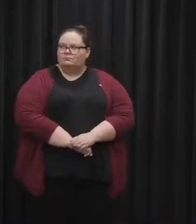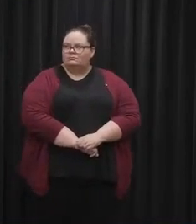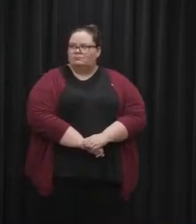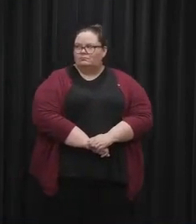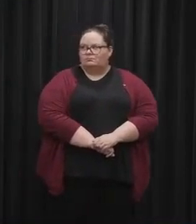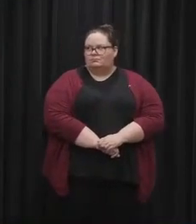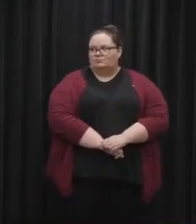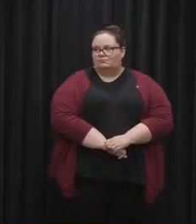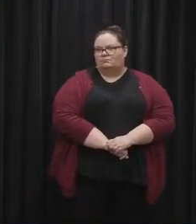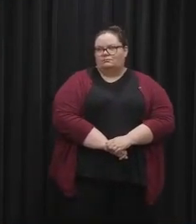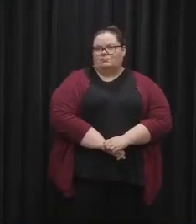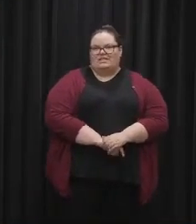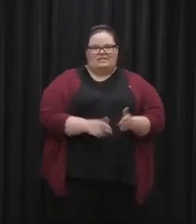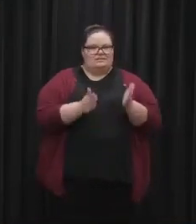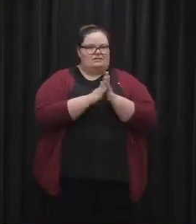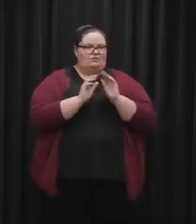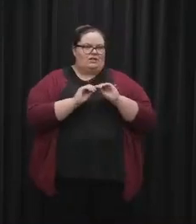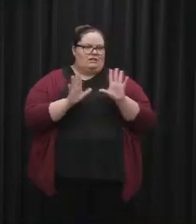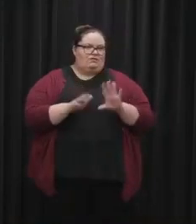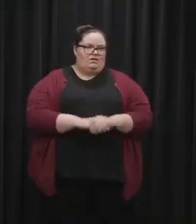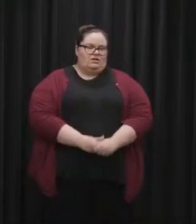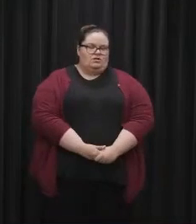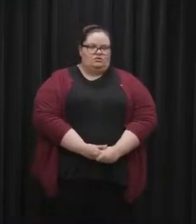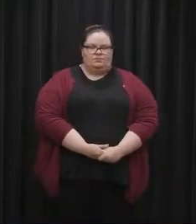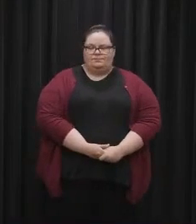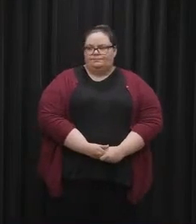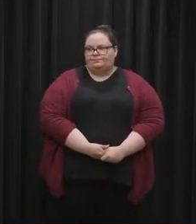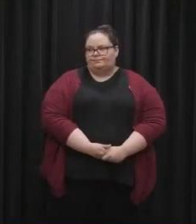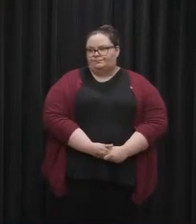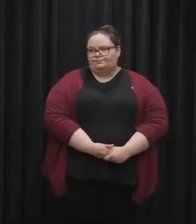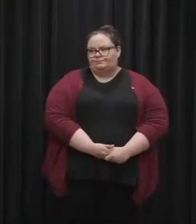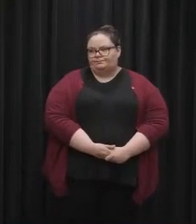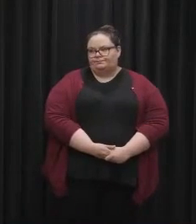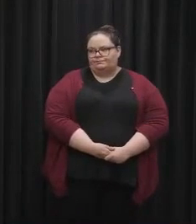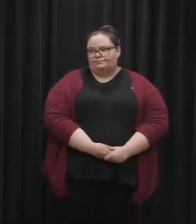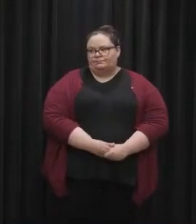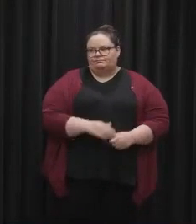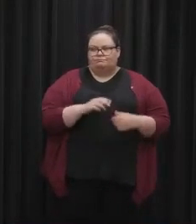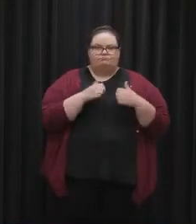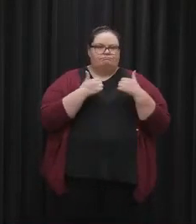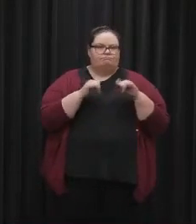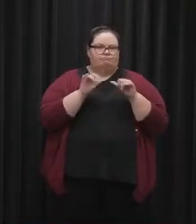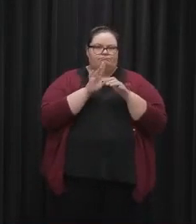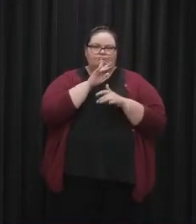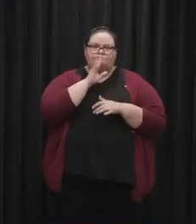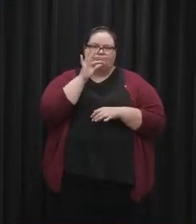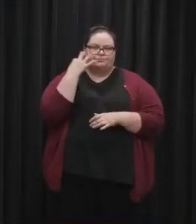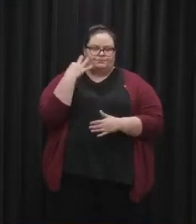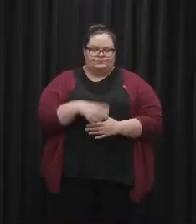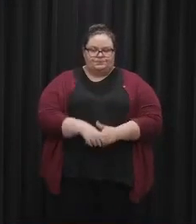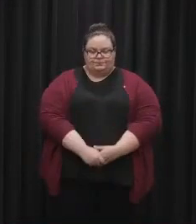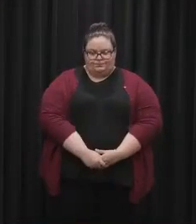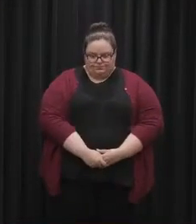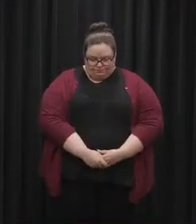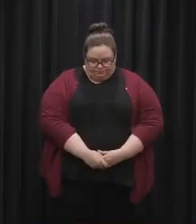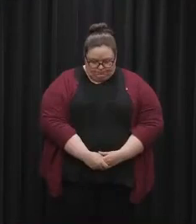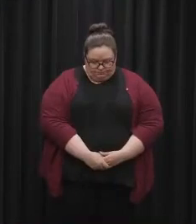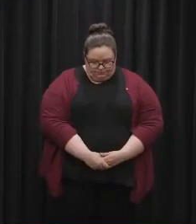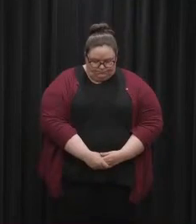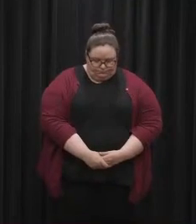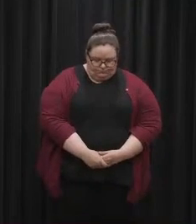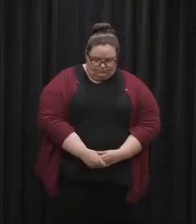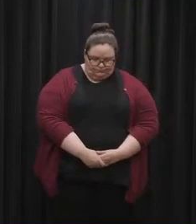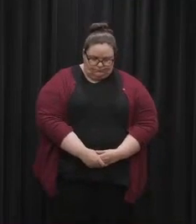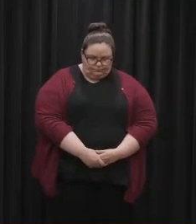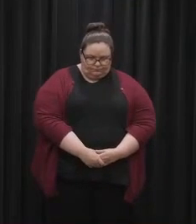sorry, it was a bit hard to understand the question. Could you repeat? Maybe the line's not so good. I'd like to know where